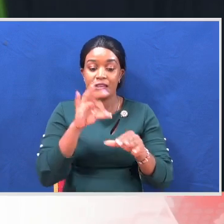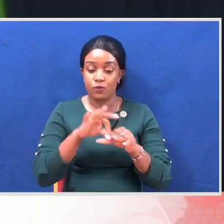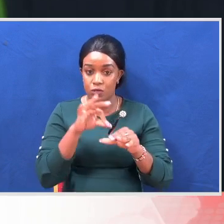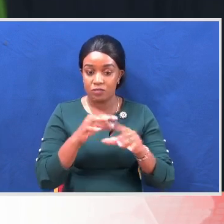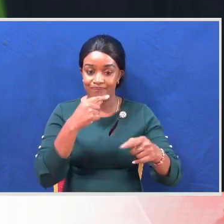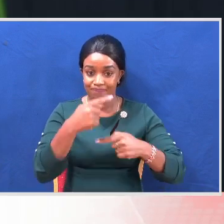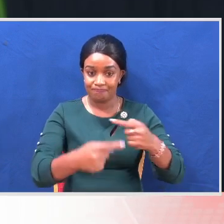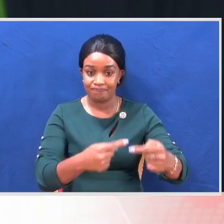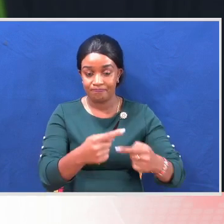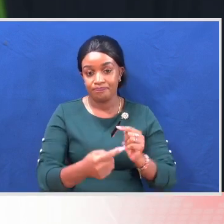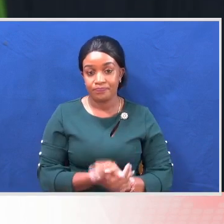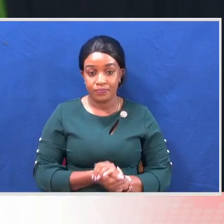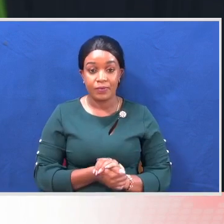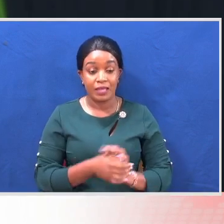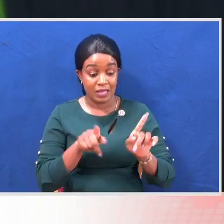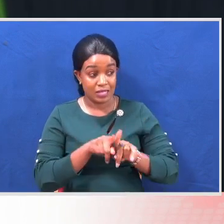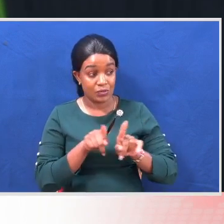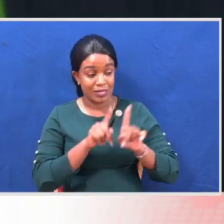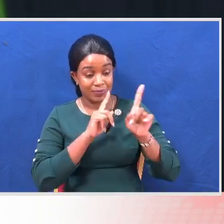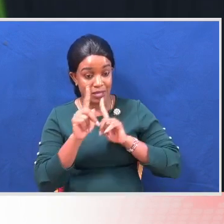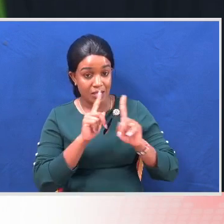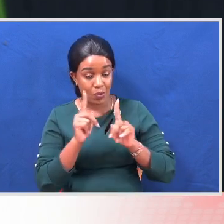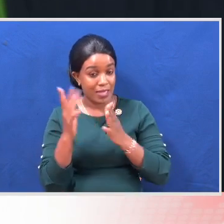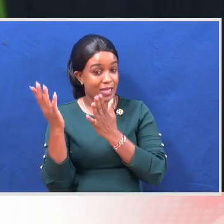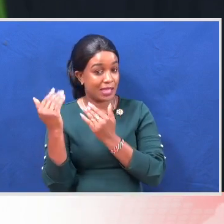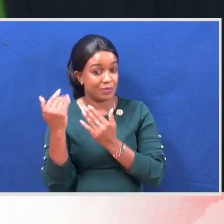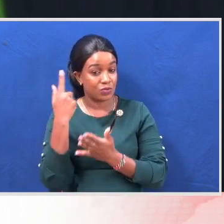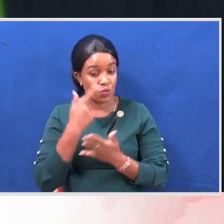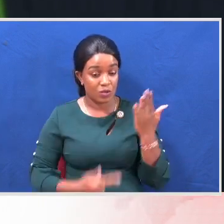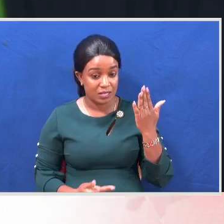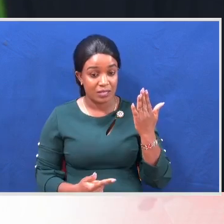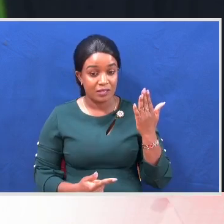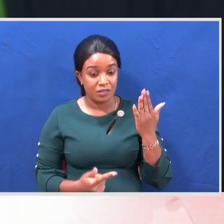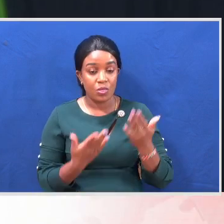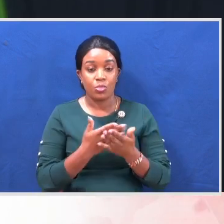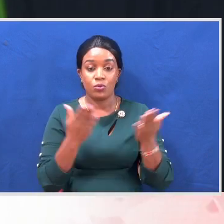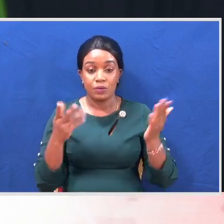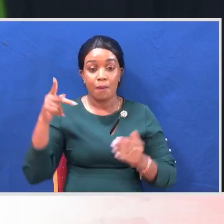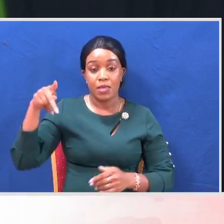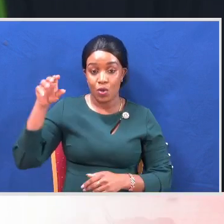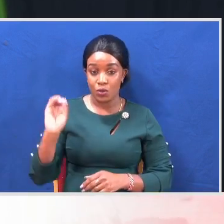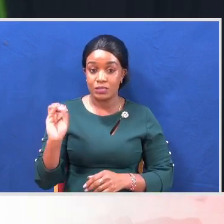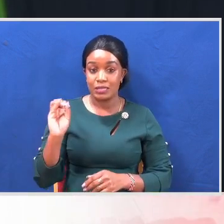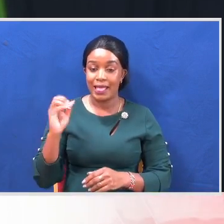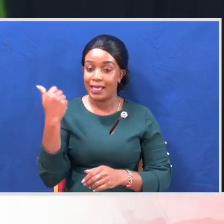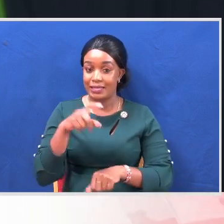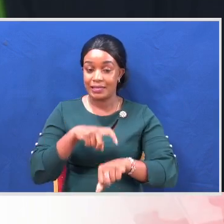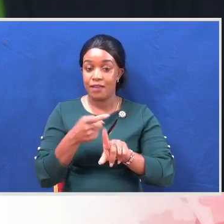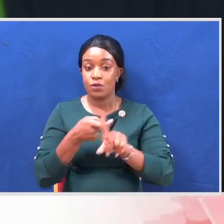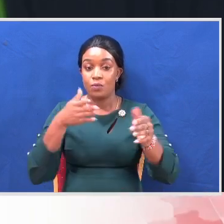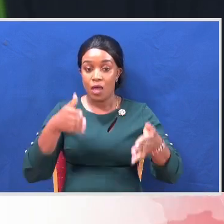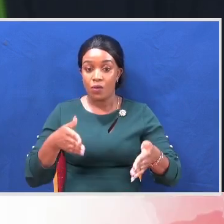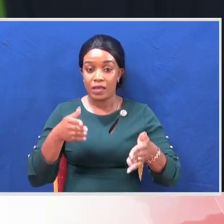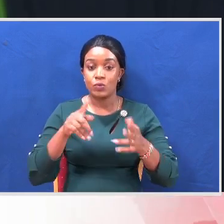resumed. As we speak, we are expecting our presiding officers any minute from now, and we'll start tallying.